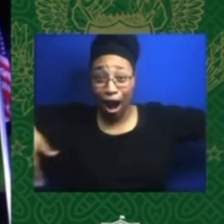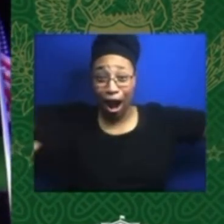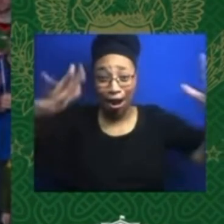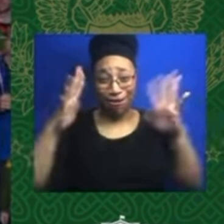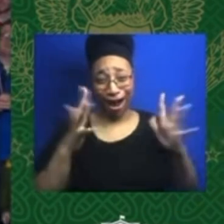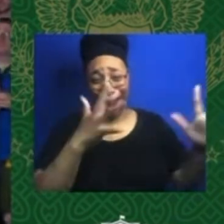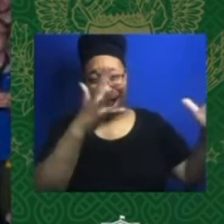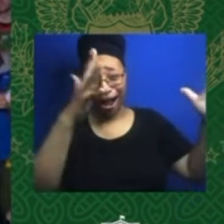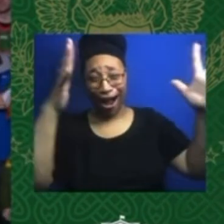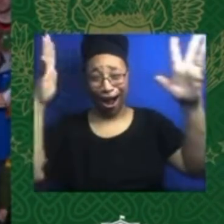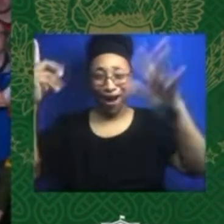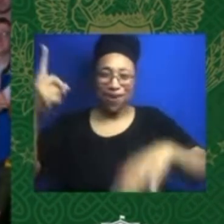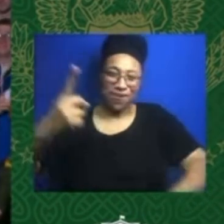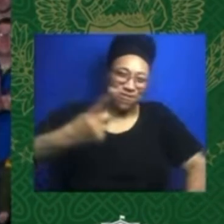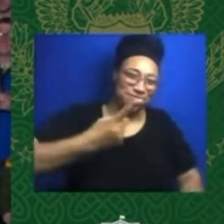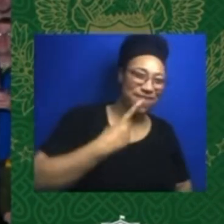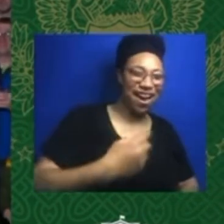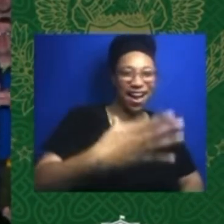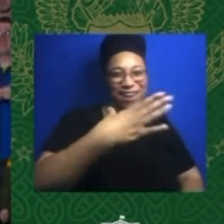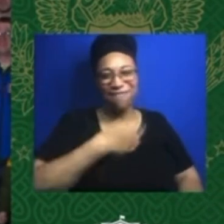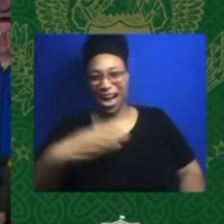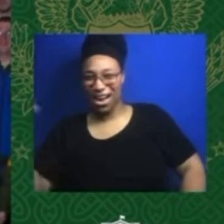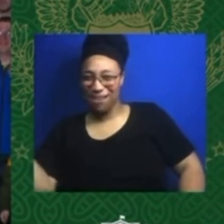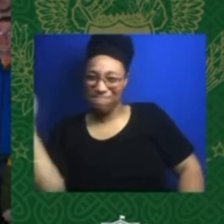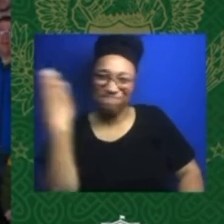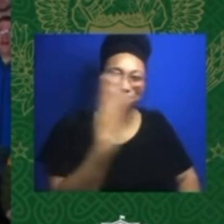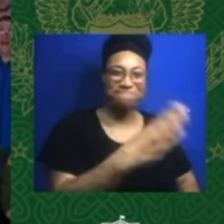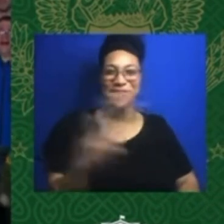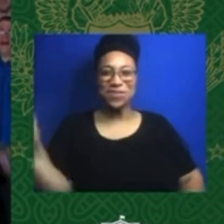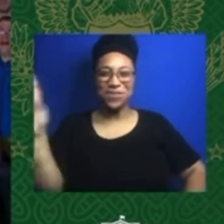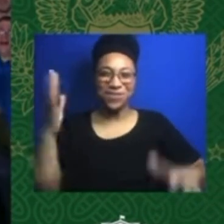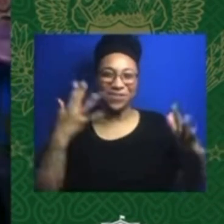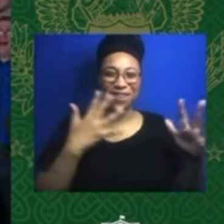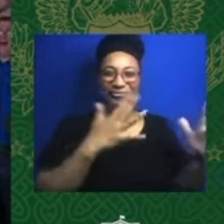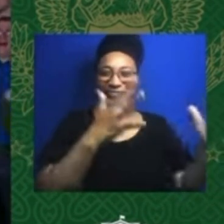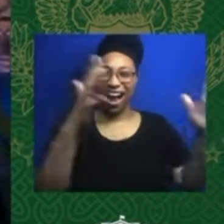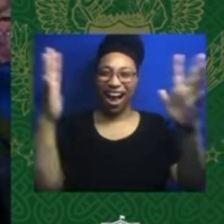We're singing the green and the red of Mayo.